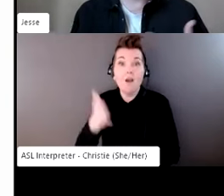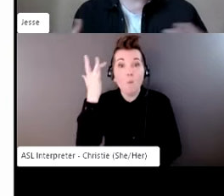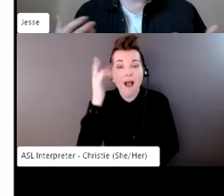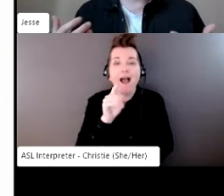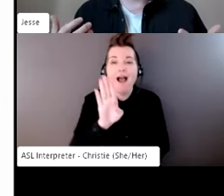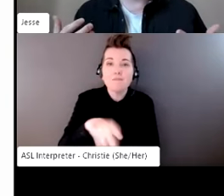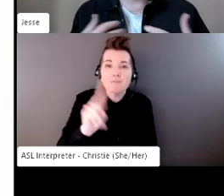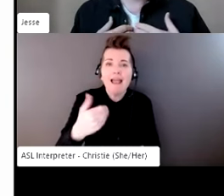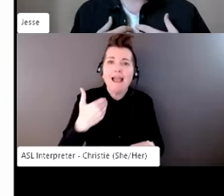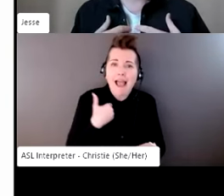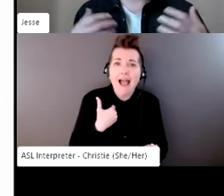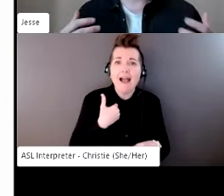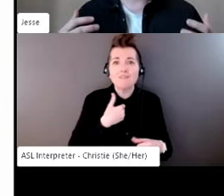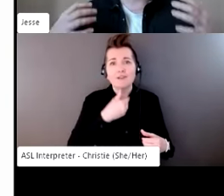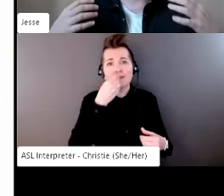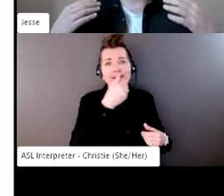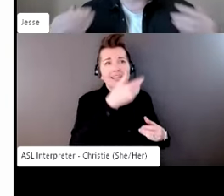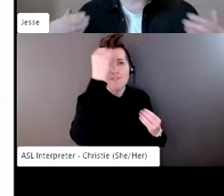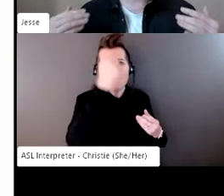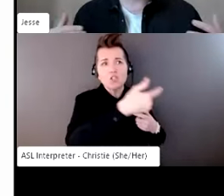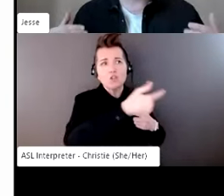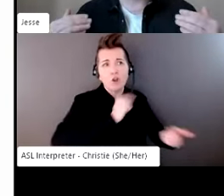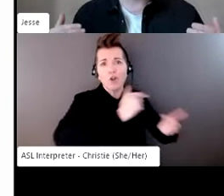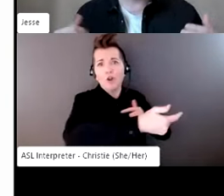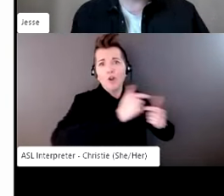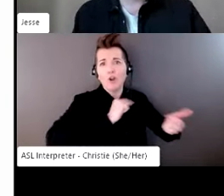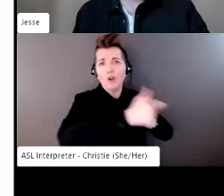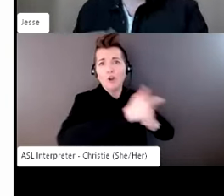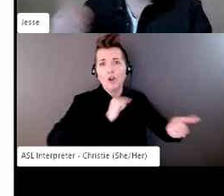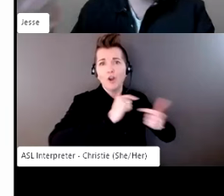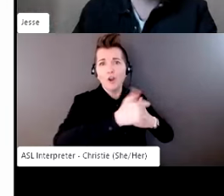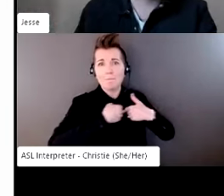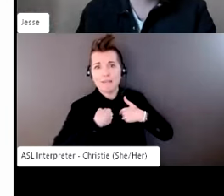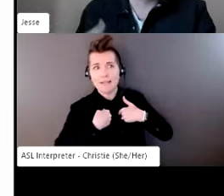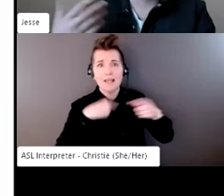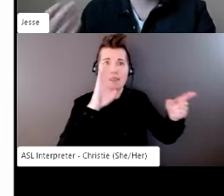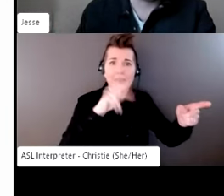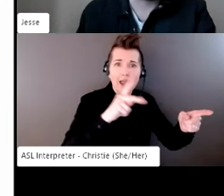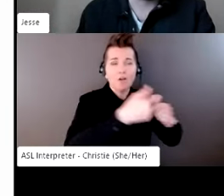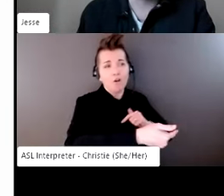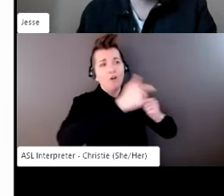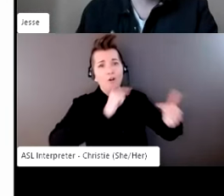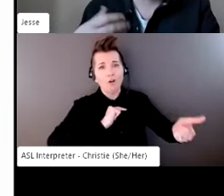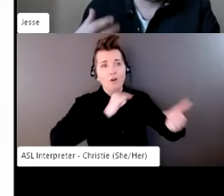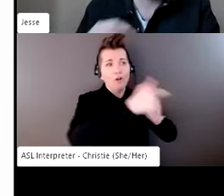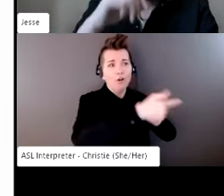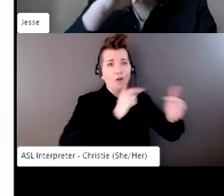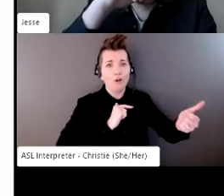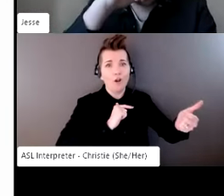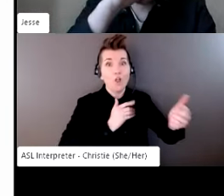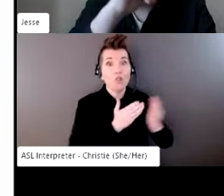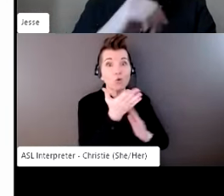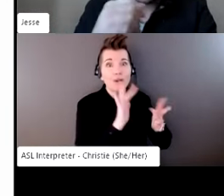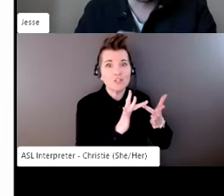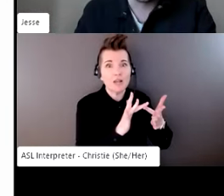information going back and forth is going to be the wireless connection that you're on. So you're at Tim Hortons, they've got free Wi-Fi, but then a hacker sets